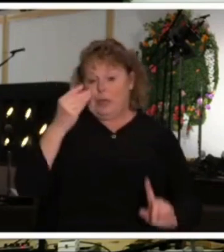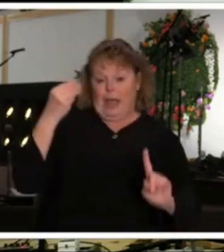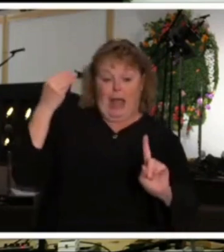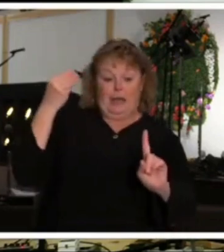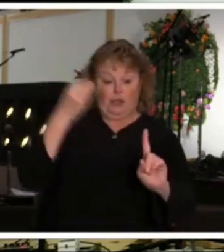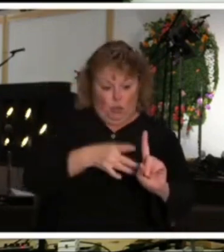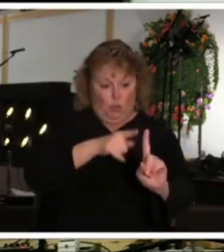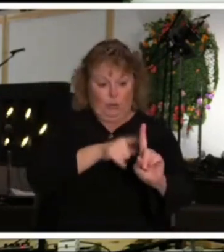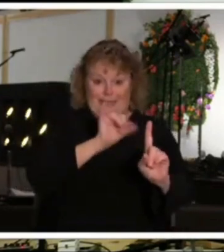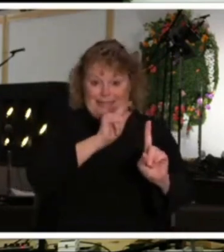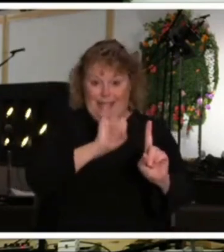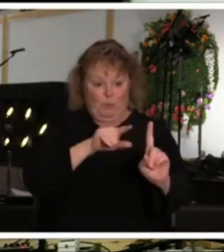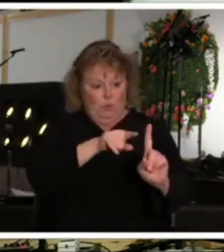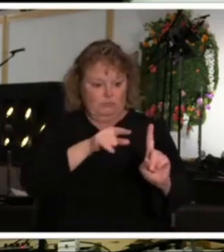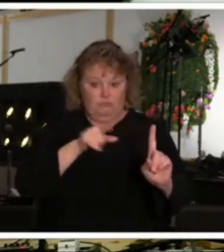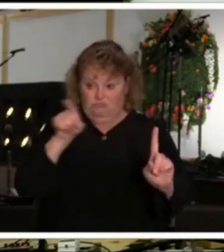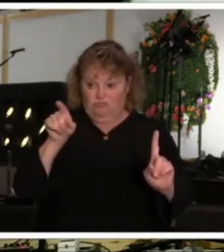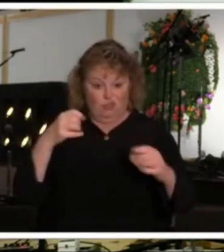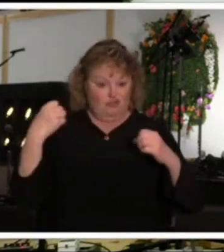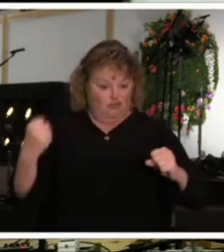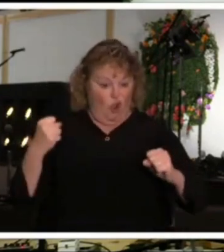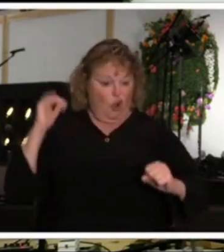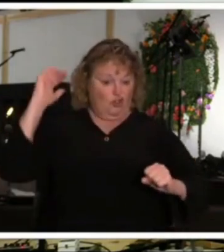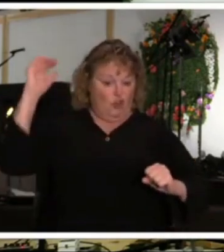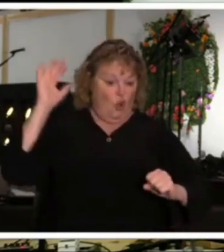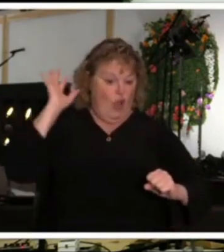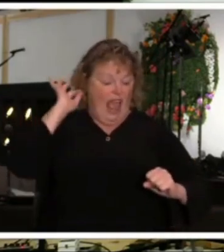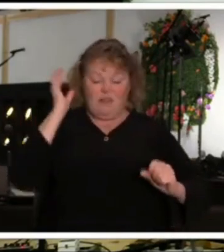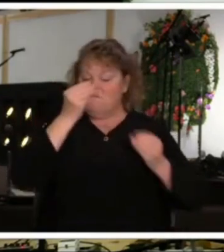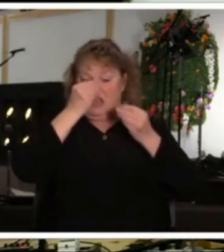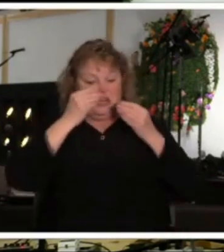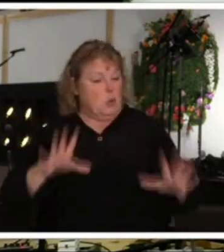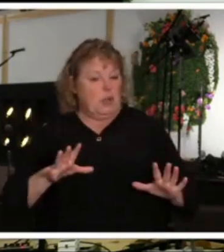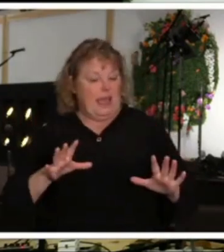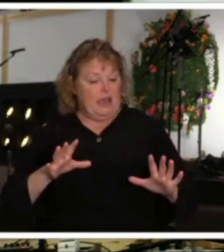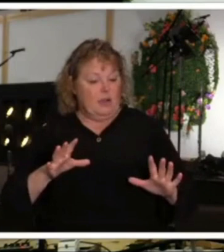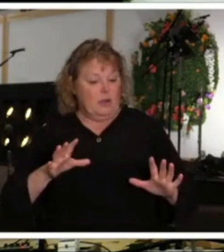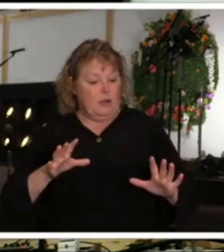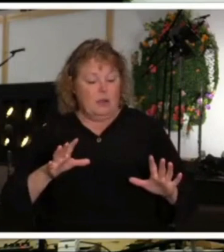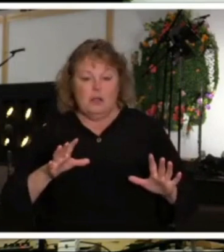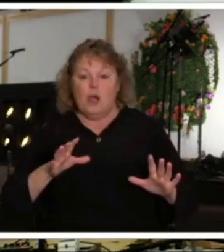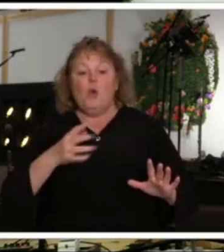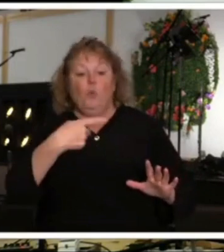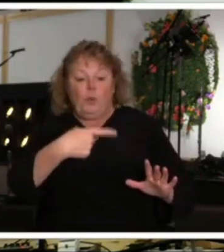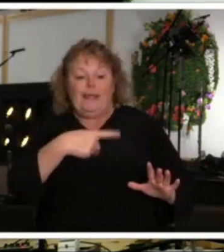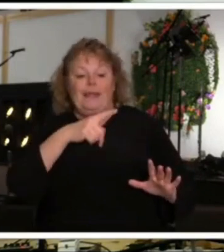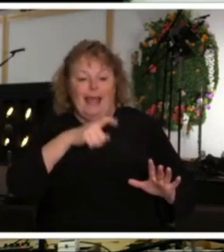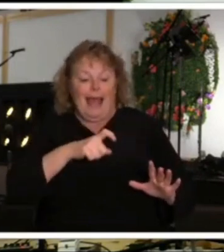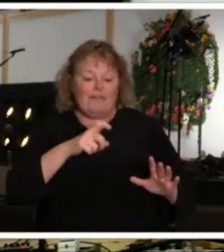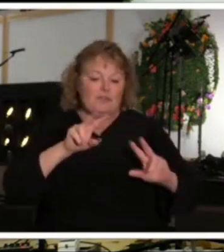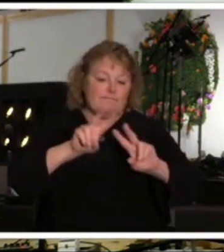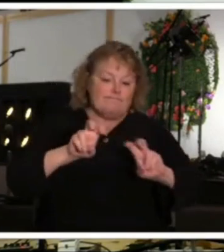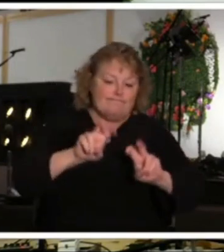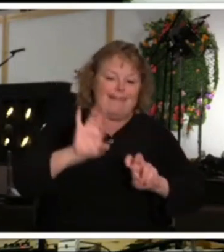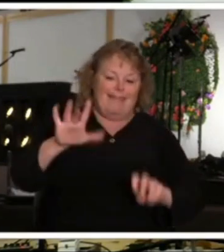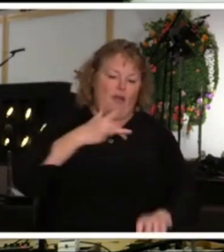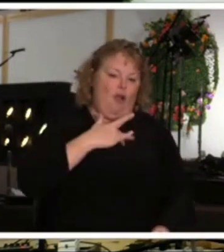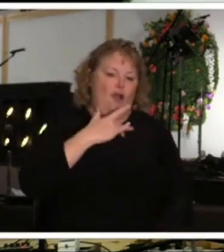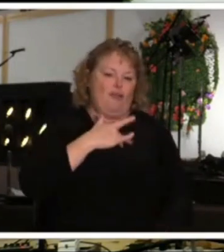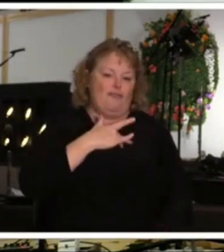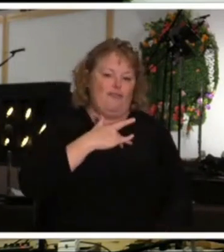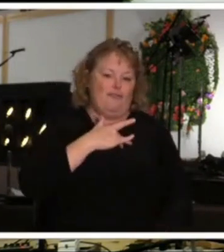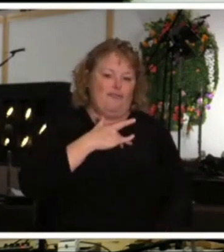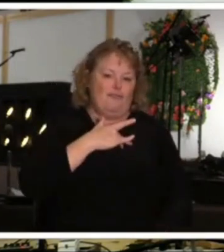tall he is. I don't care how strong they are. I don't care the color of their hair. He's telling you and I the same thing. All of the outward things